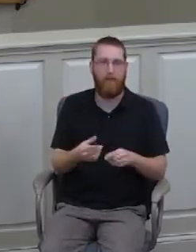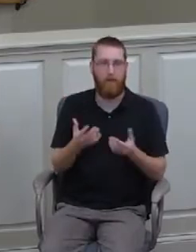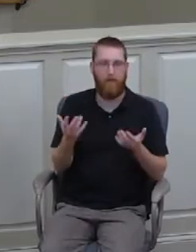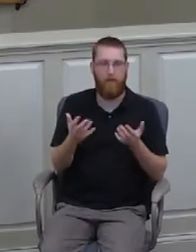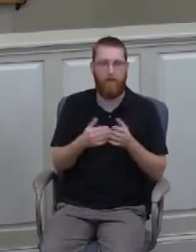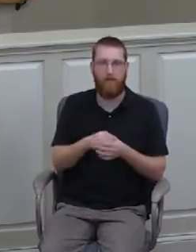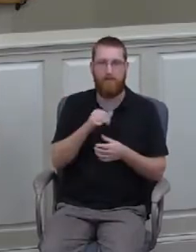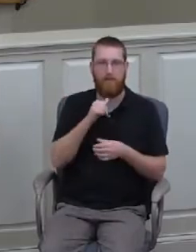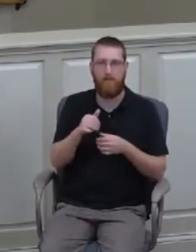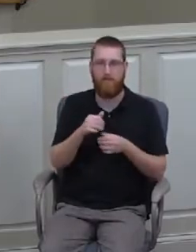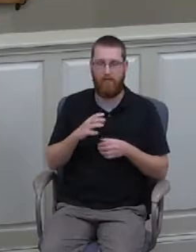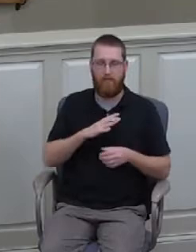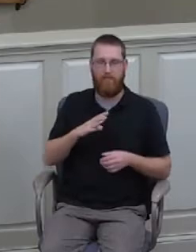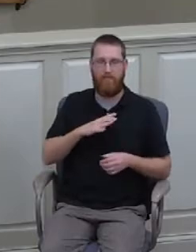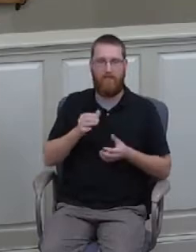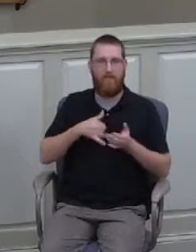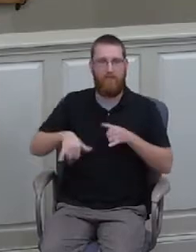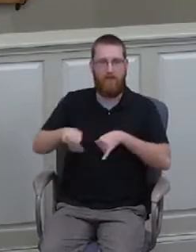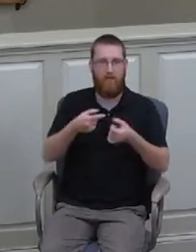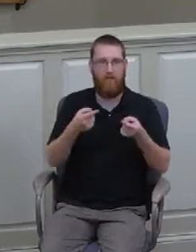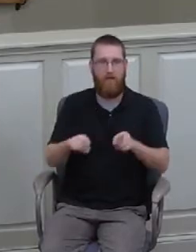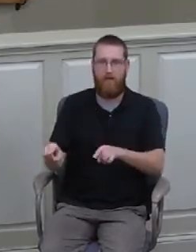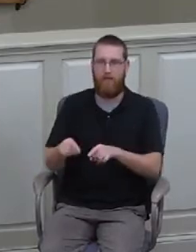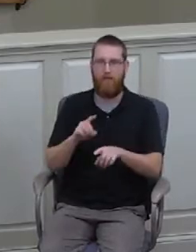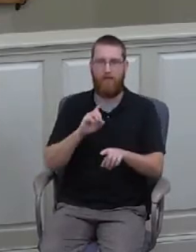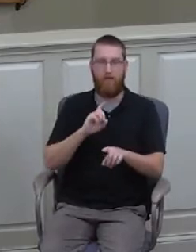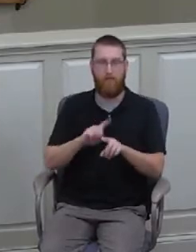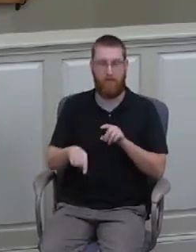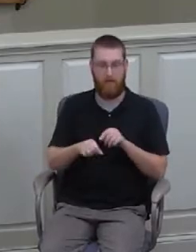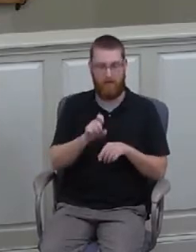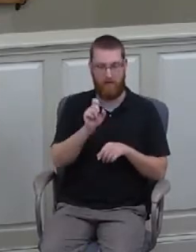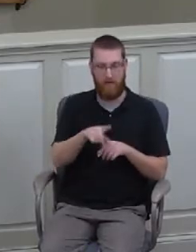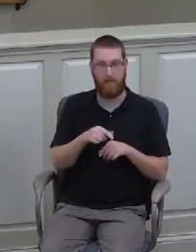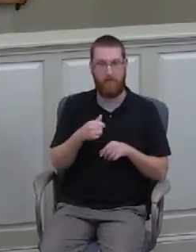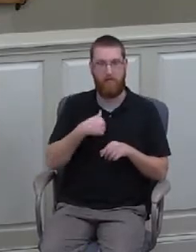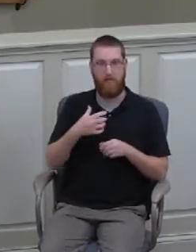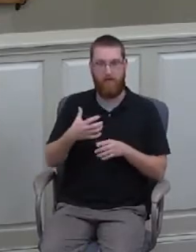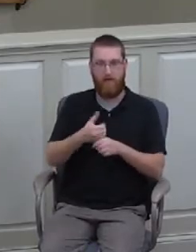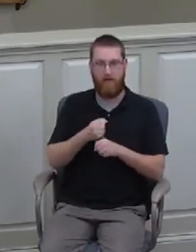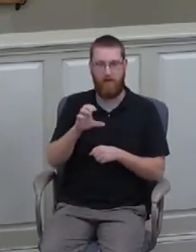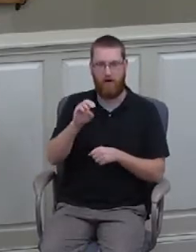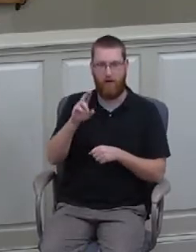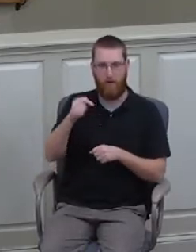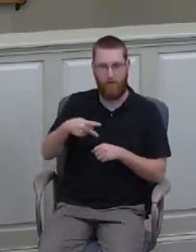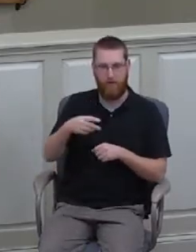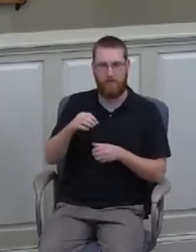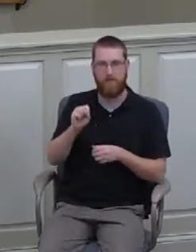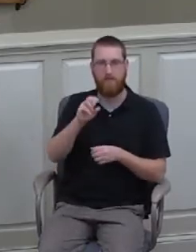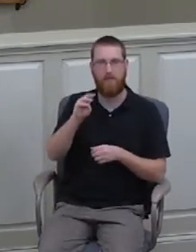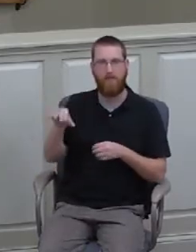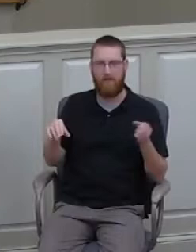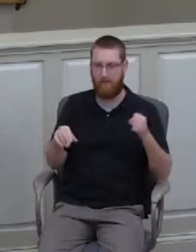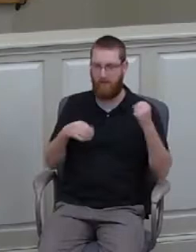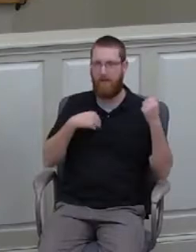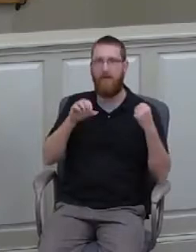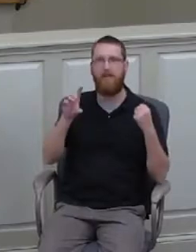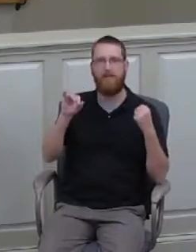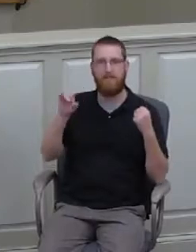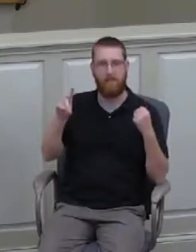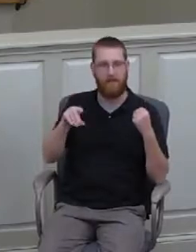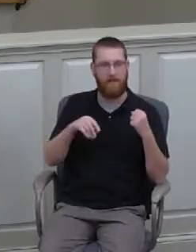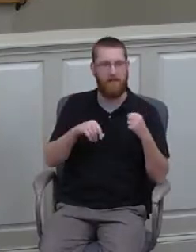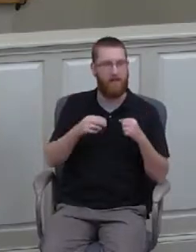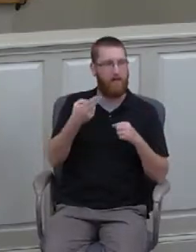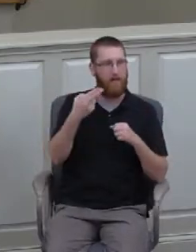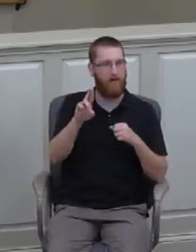not uncommon in the fire service. But I said, "You catch a coupling, Sammy?" And he said, "I did." And I said, I don't know who's human resources where Donna went